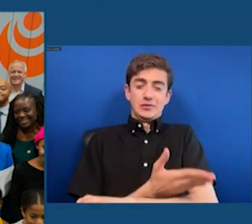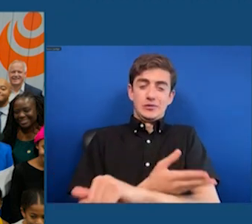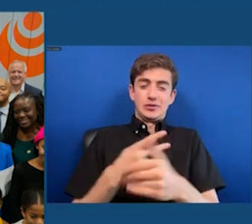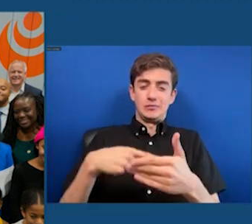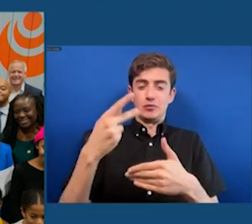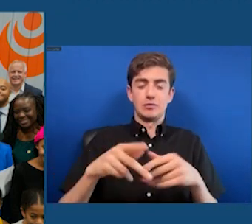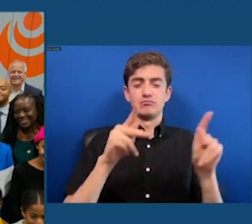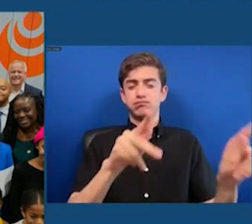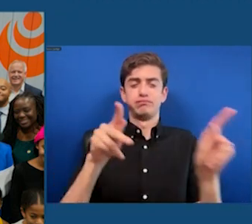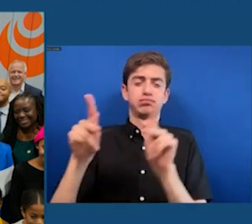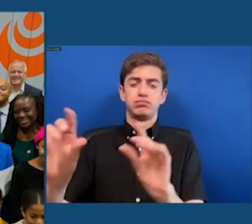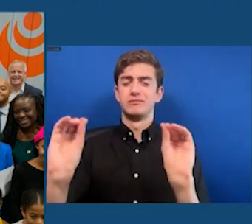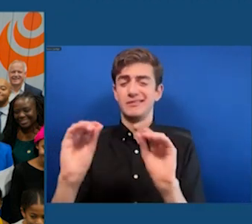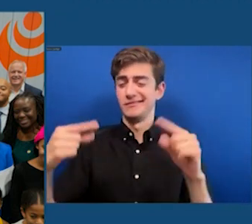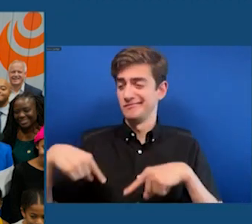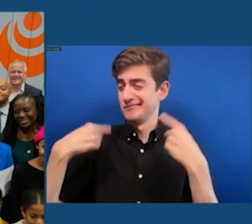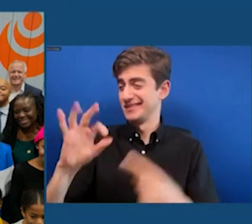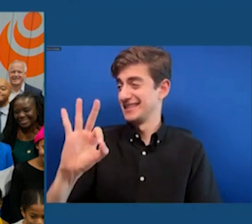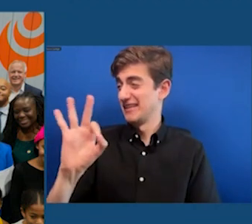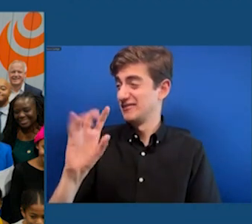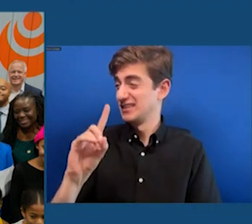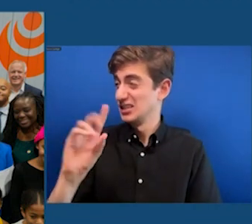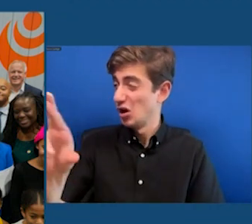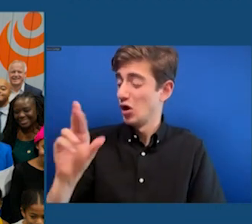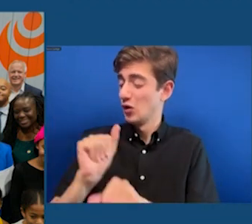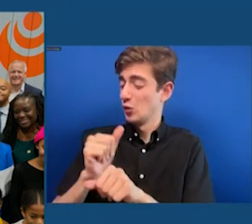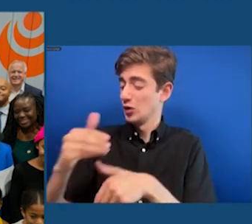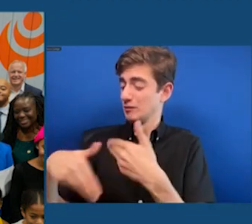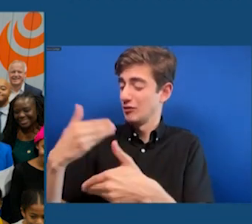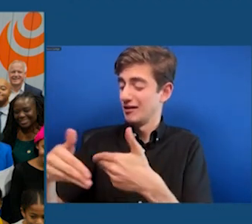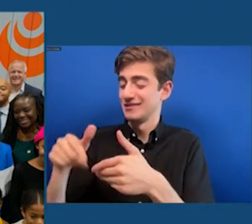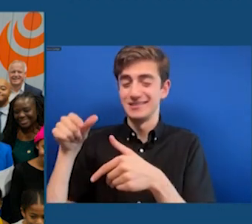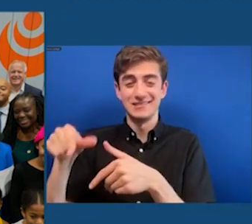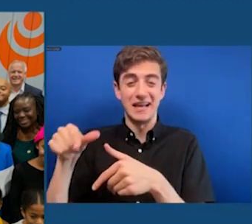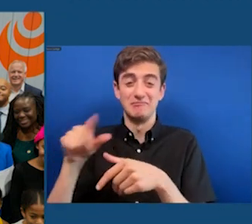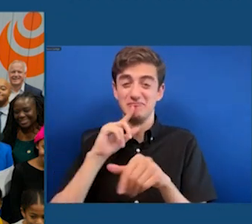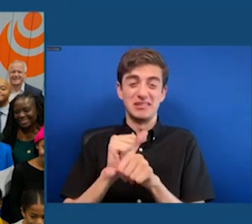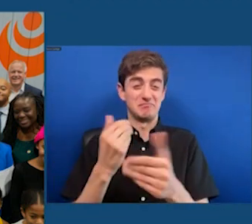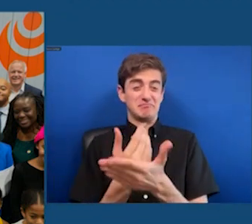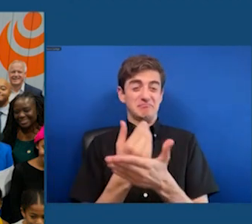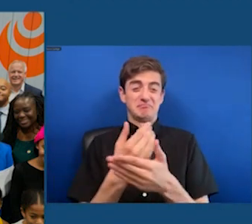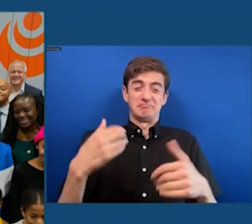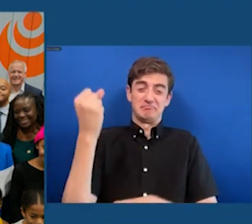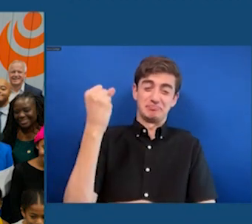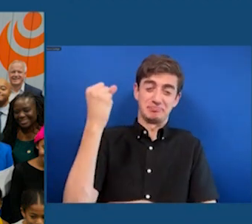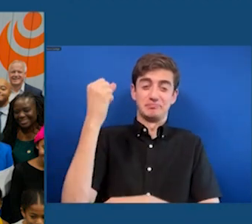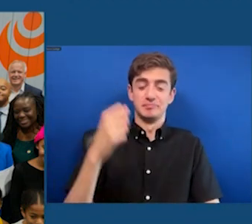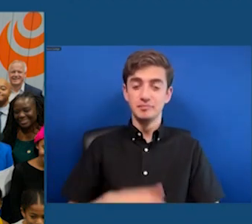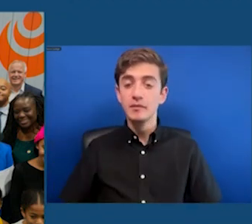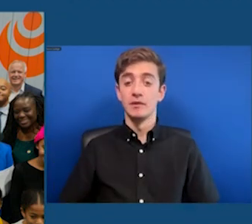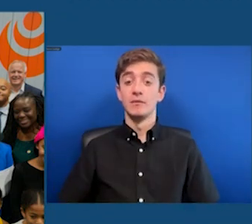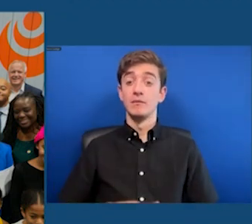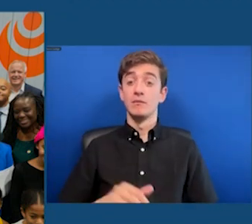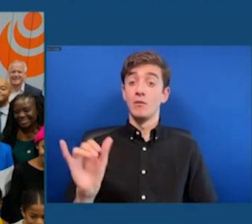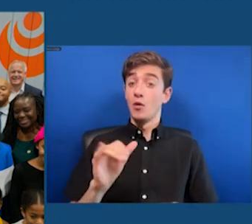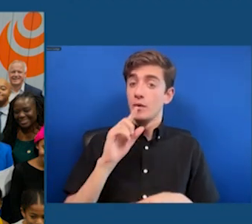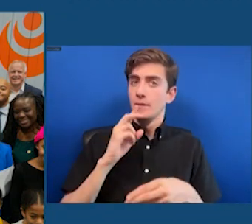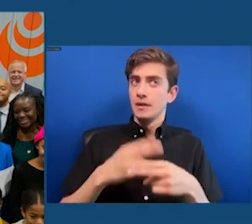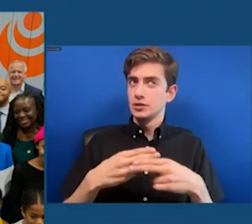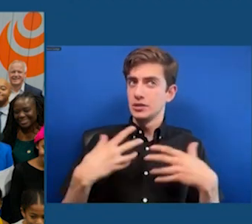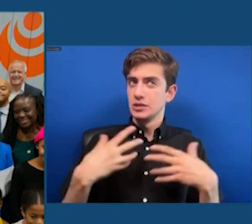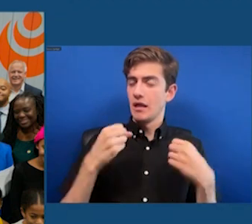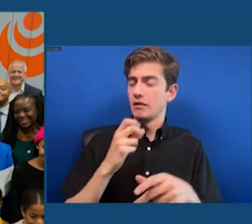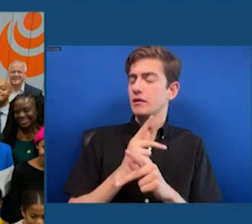Administration. As we're talking about health care, I also want to address Medicaid and how we fund it. Last year, we invested